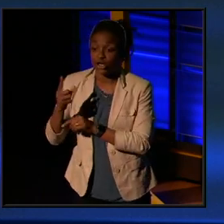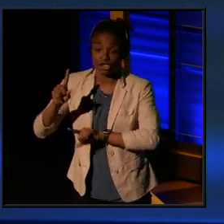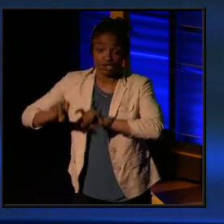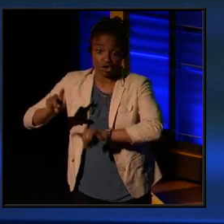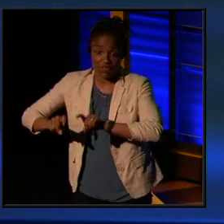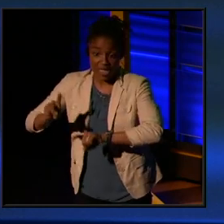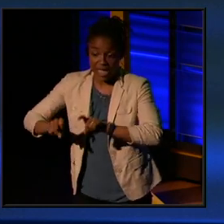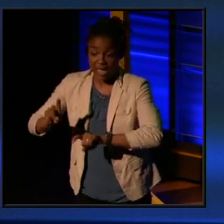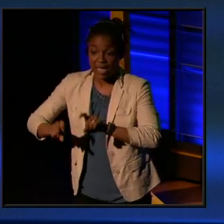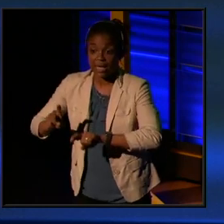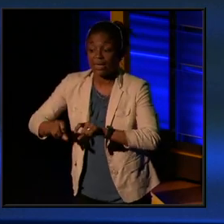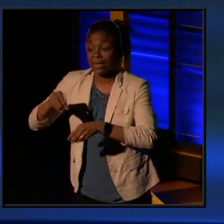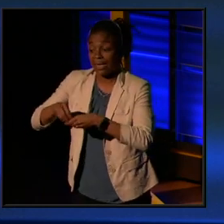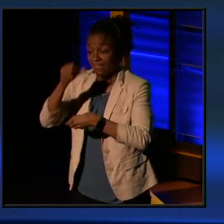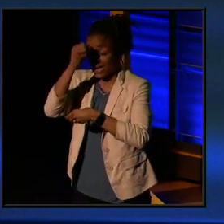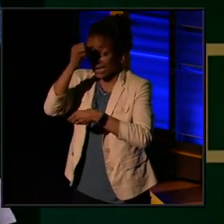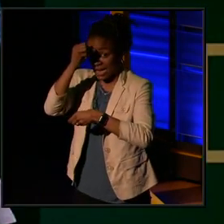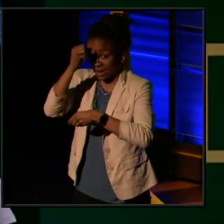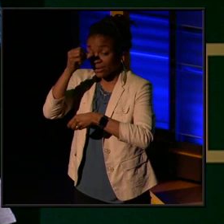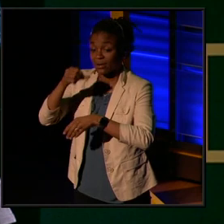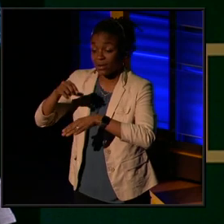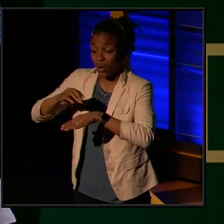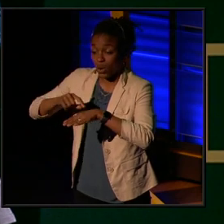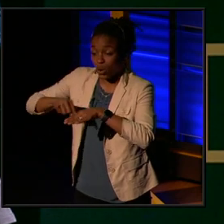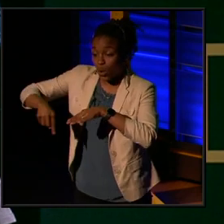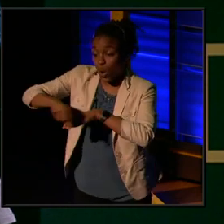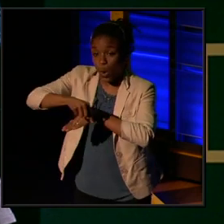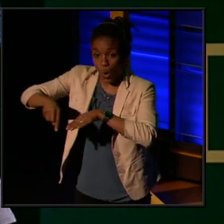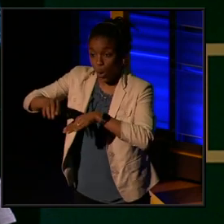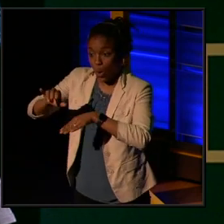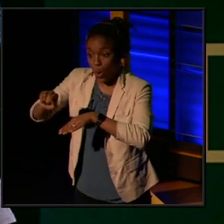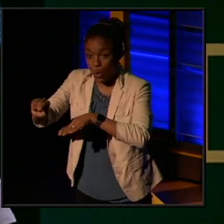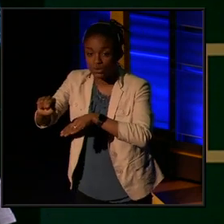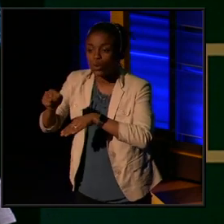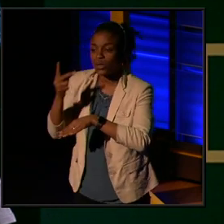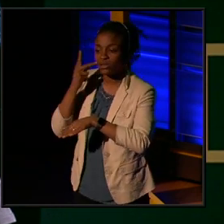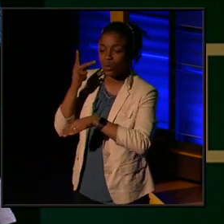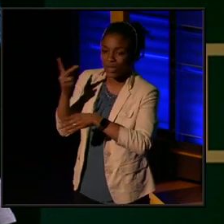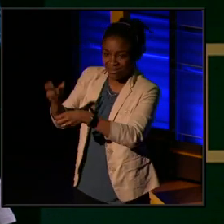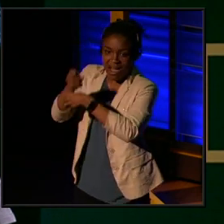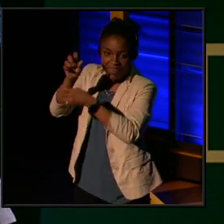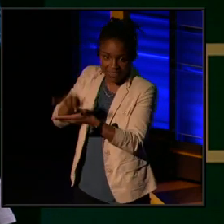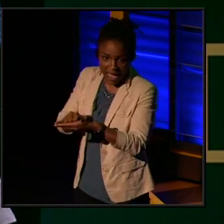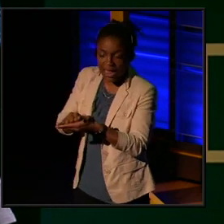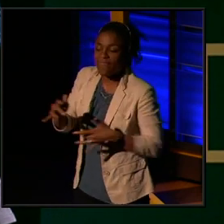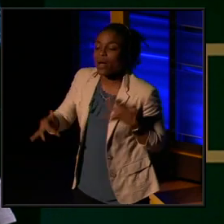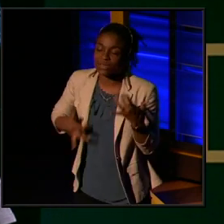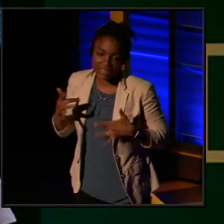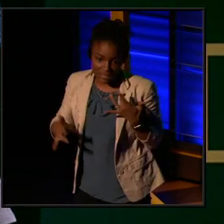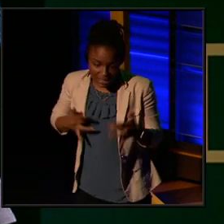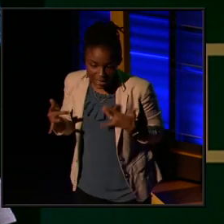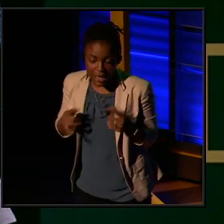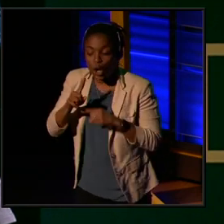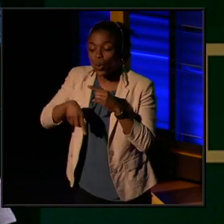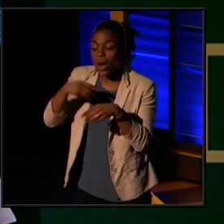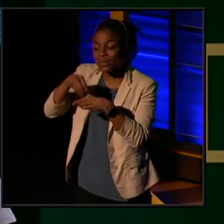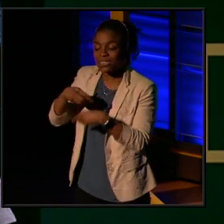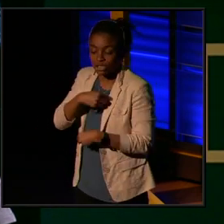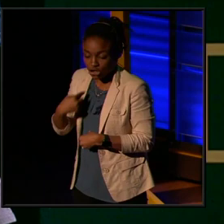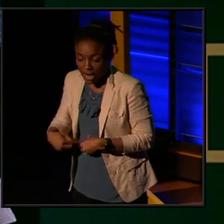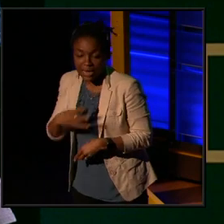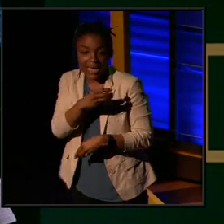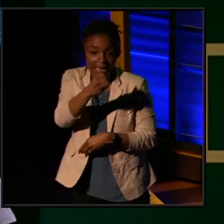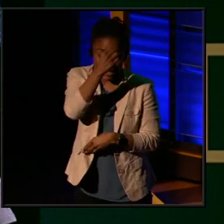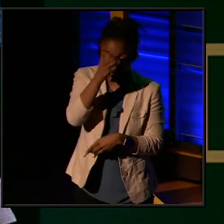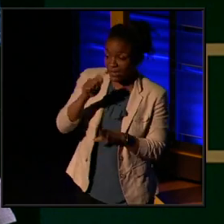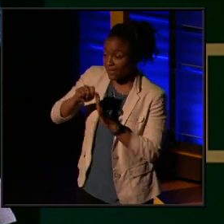mantas across the Indian coast. So that was really exciting. And when I was filming in the field in China and in India, we actually had a team